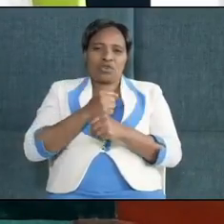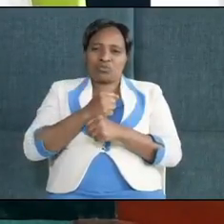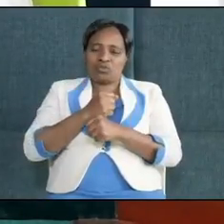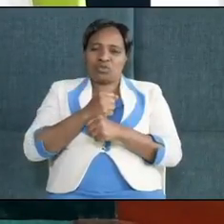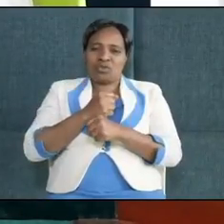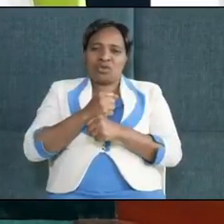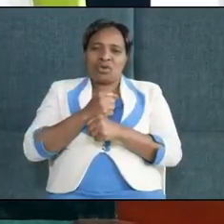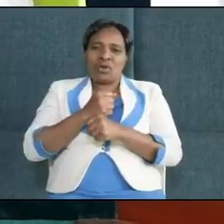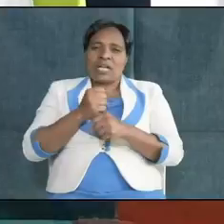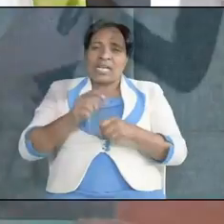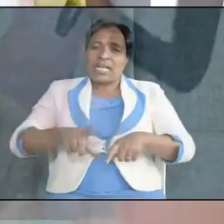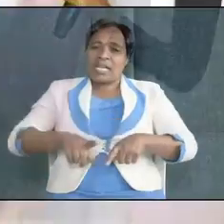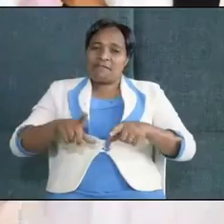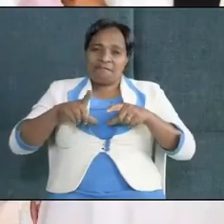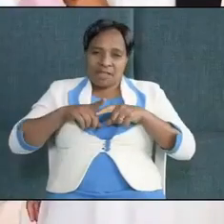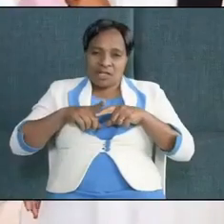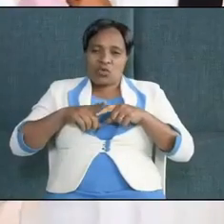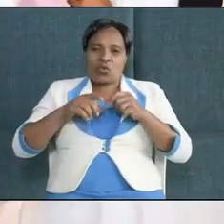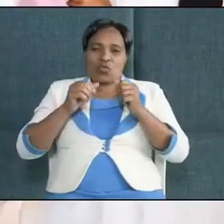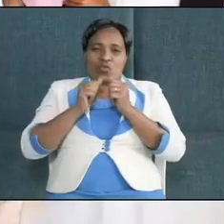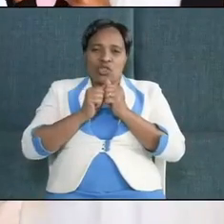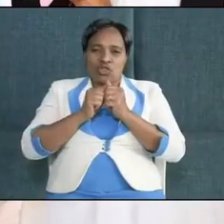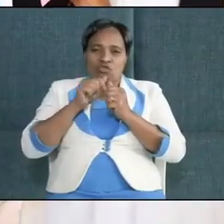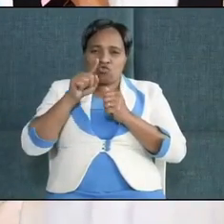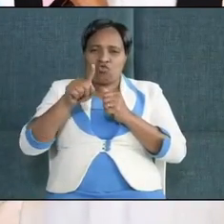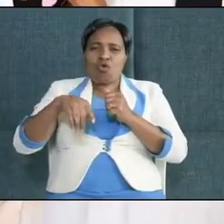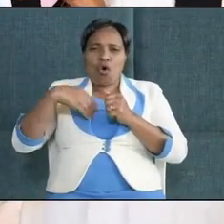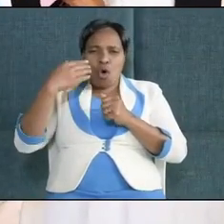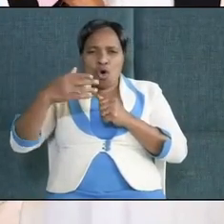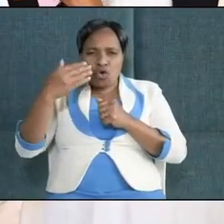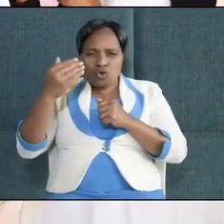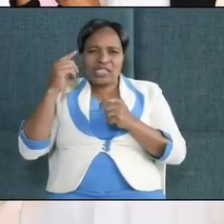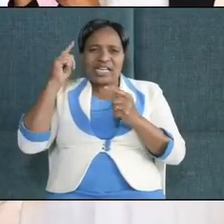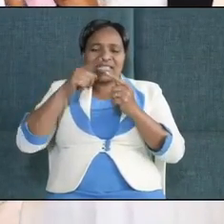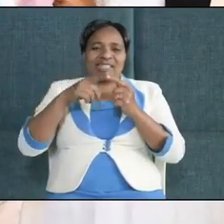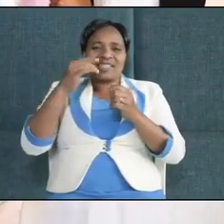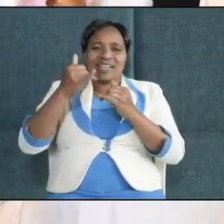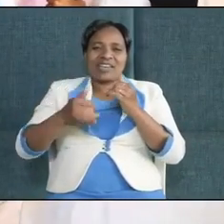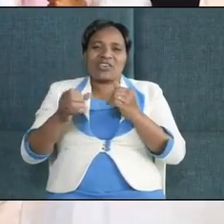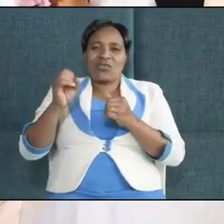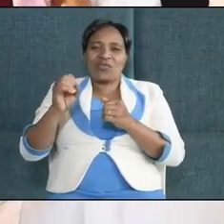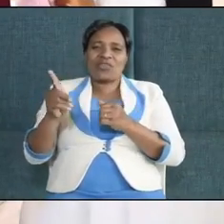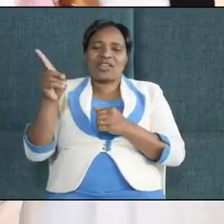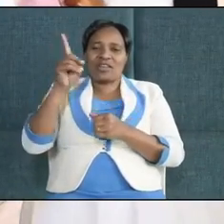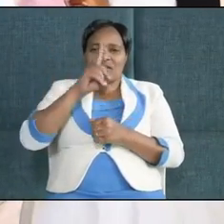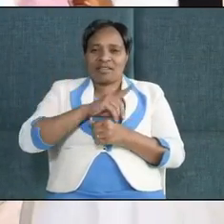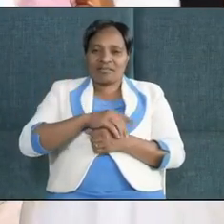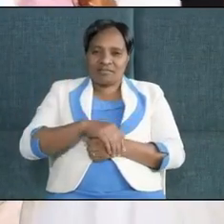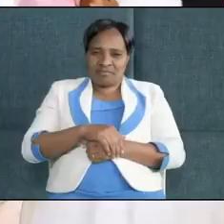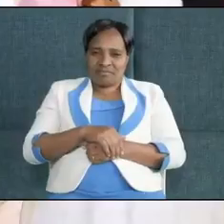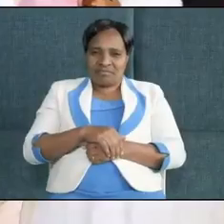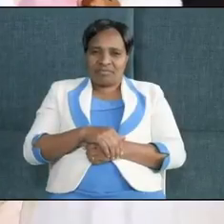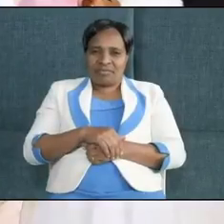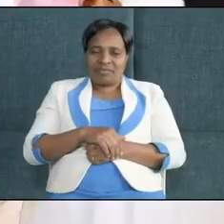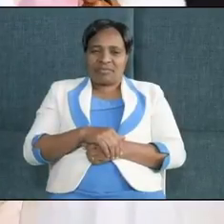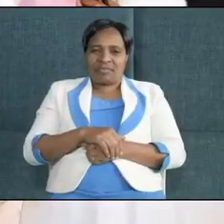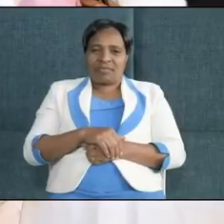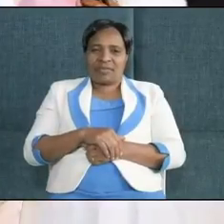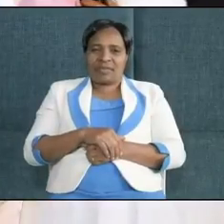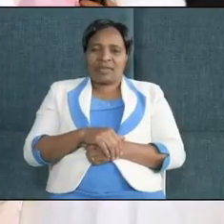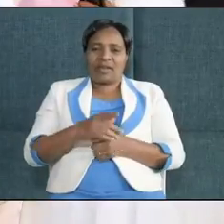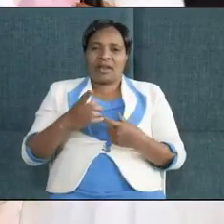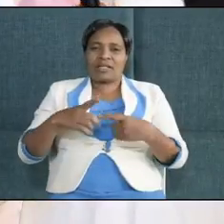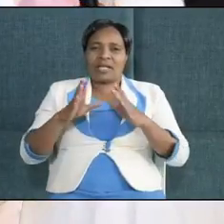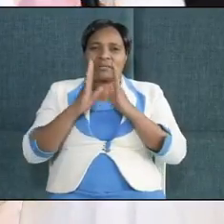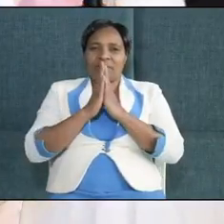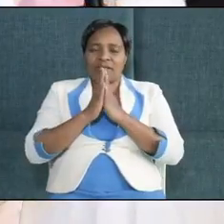you always to the very end of age. Angela, please pray for us. Let